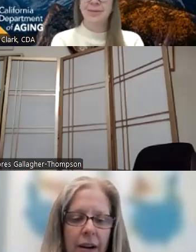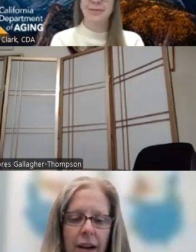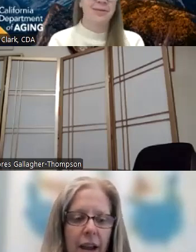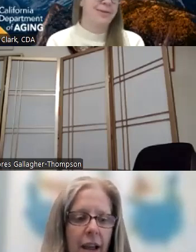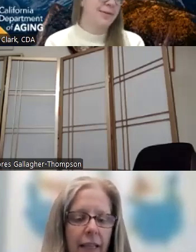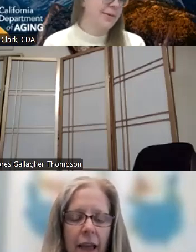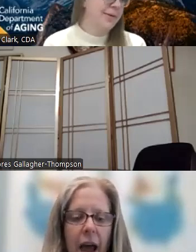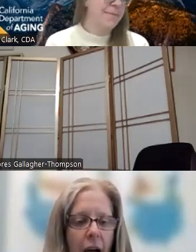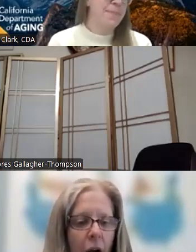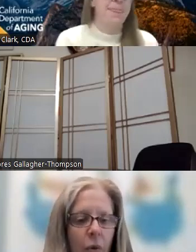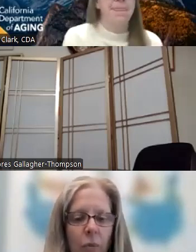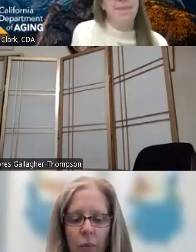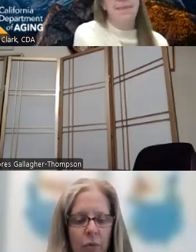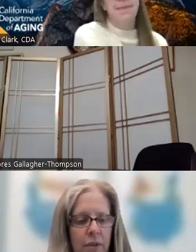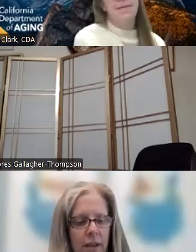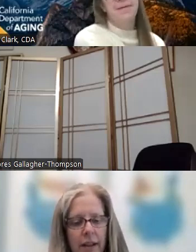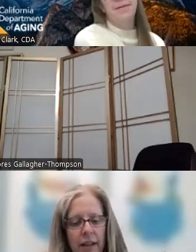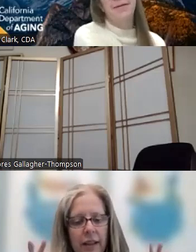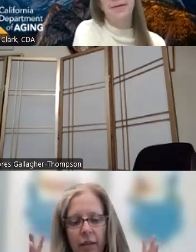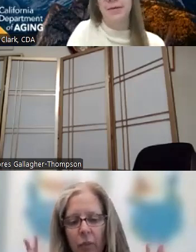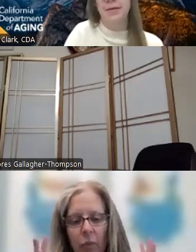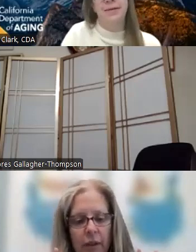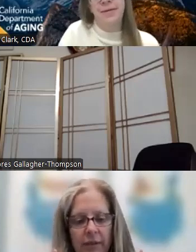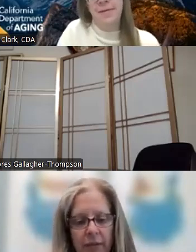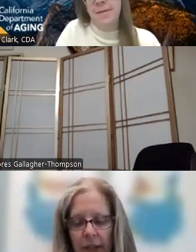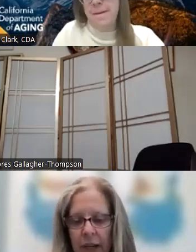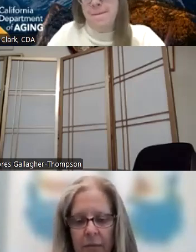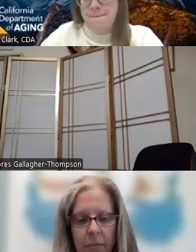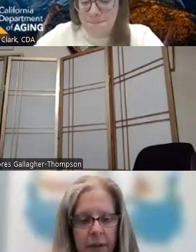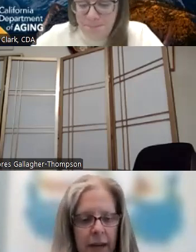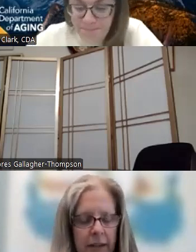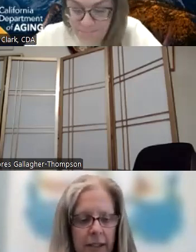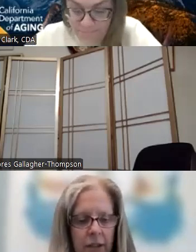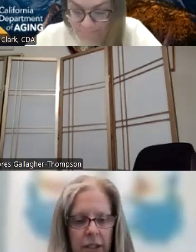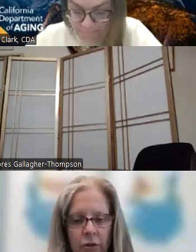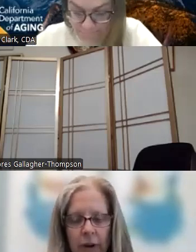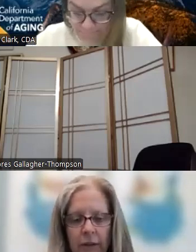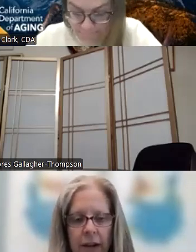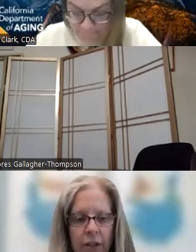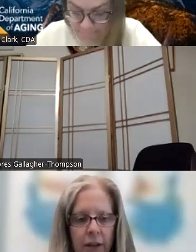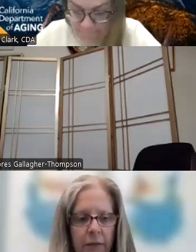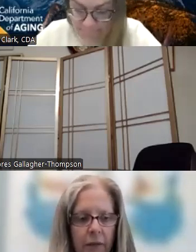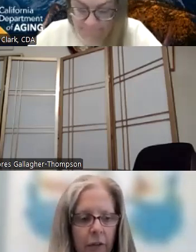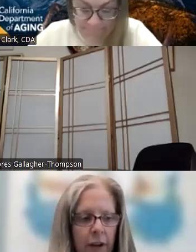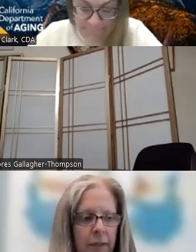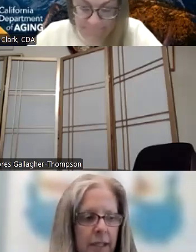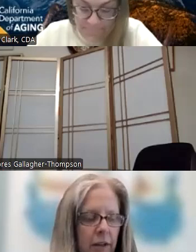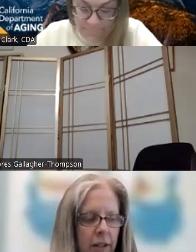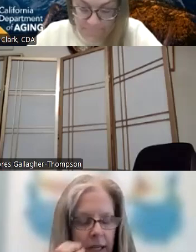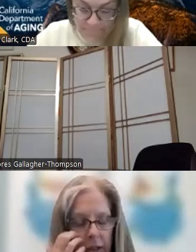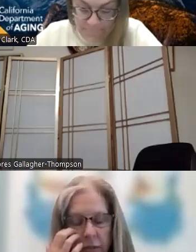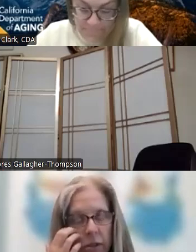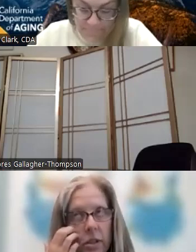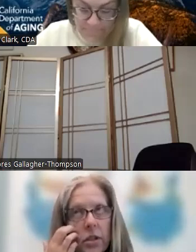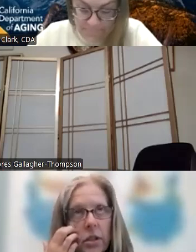about how is this really going to be built out in such an integrated fashion that our families here in